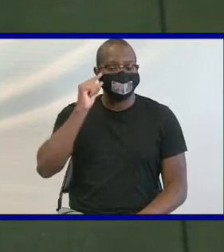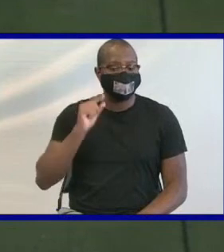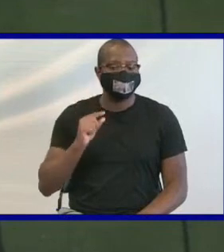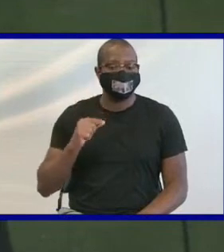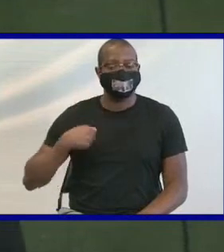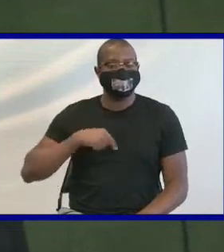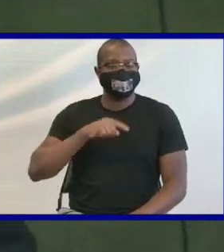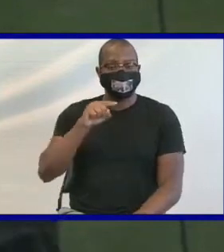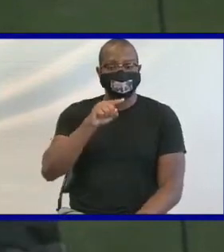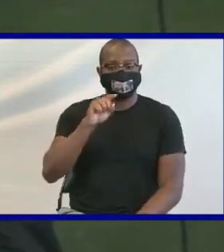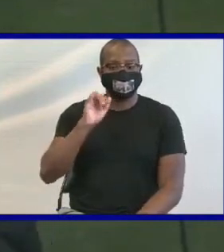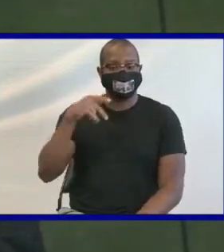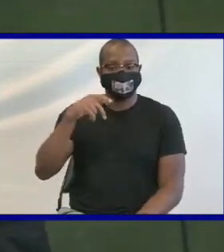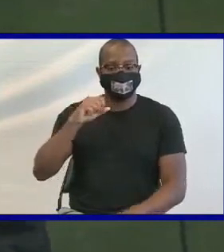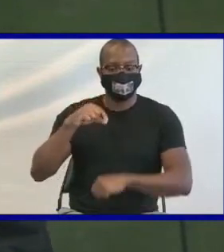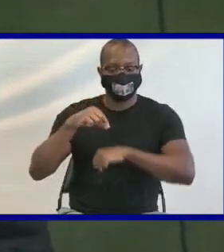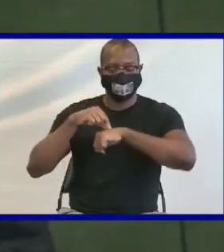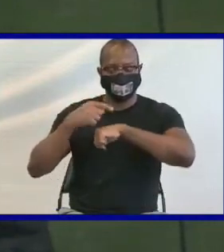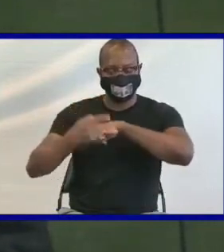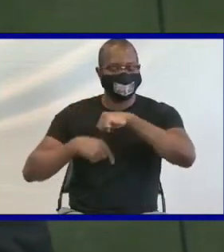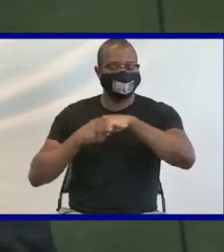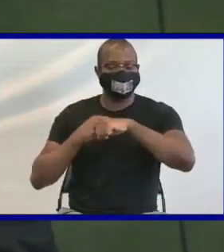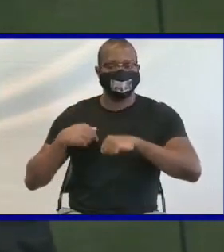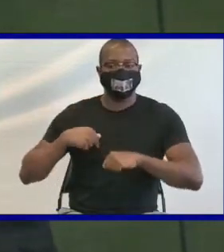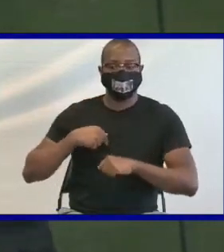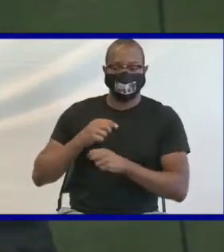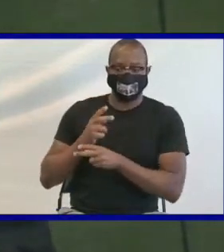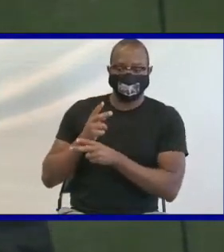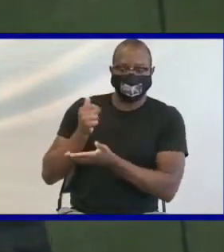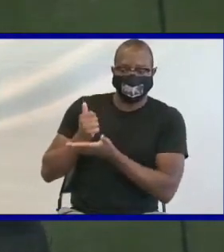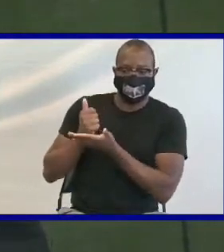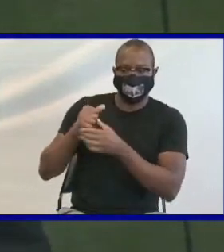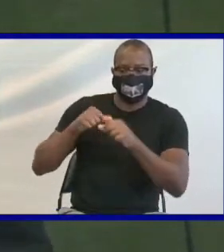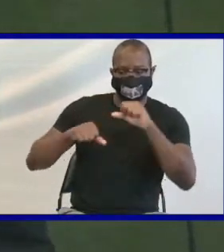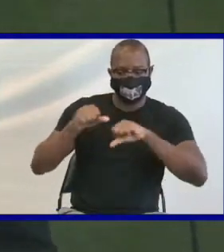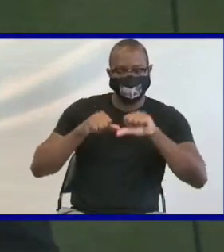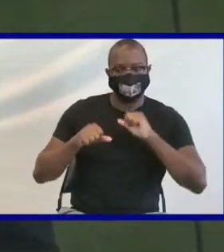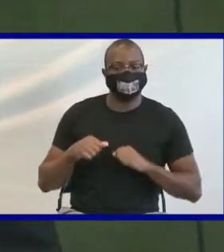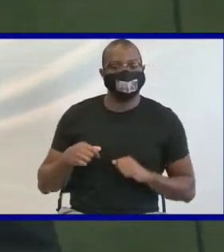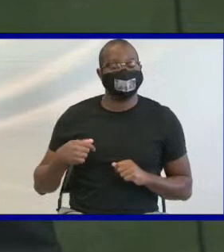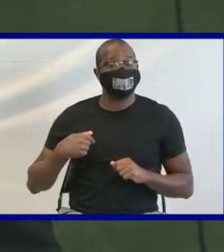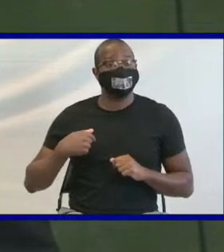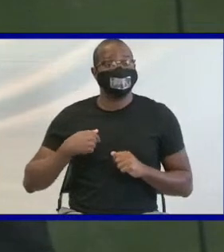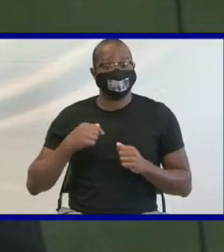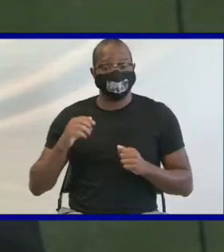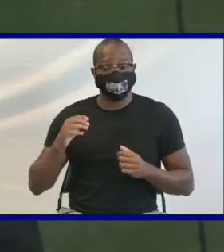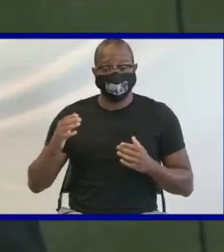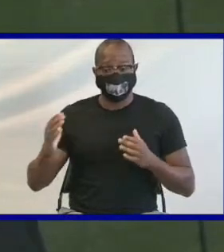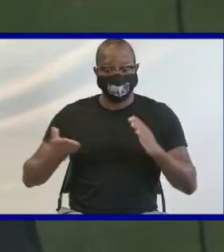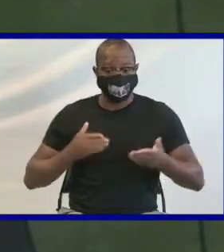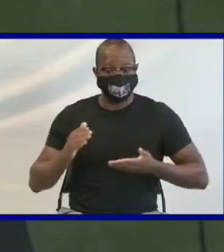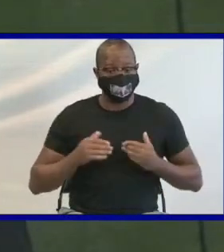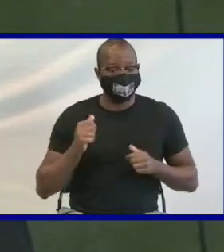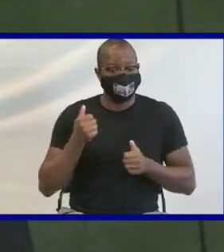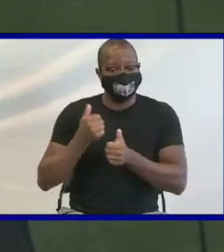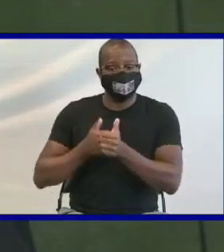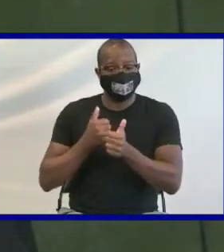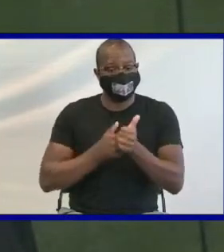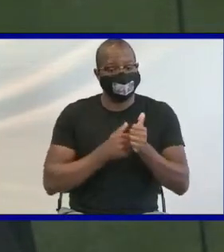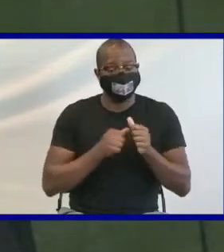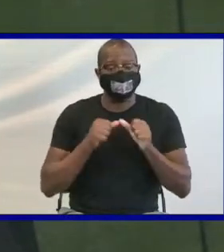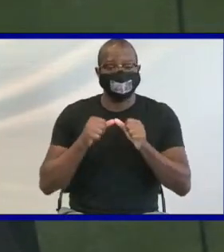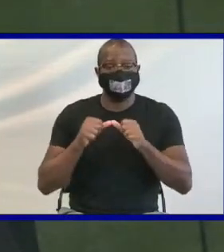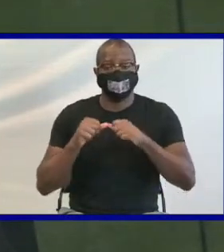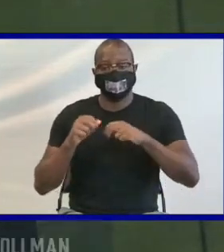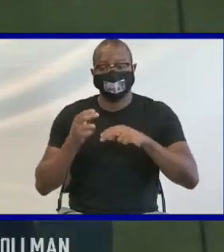are everywhere, and we do take care of our own. As Executive Director, I extend to each of you an invitation to build and strengthen